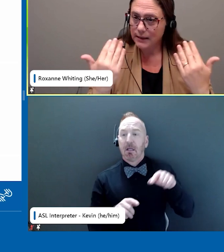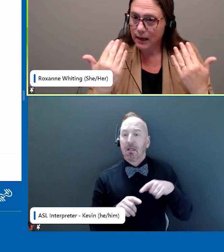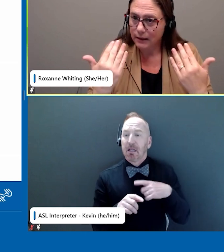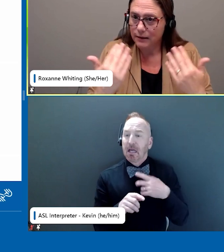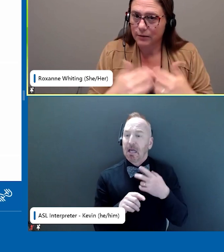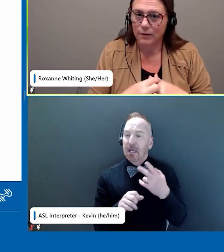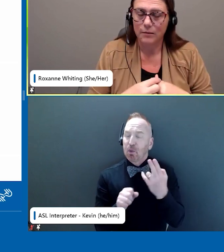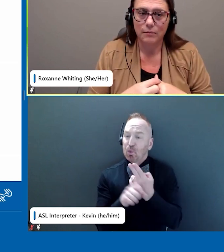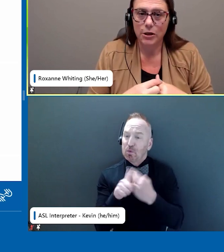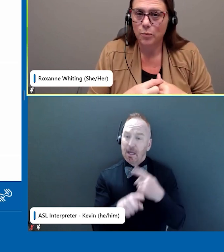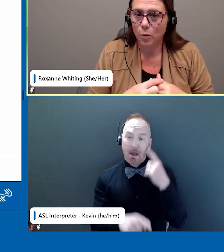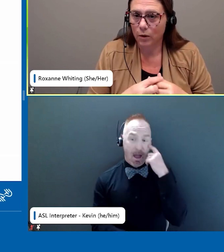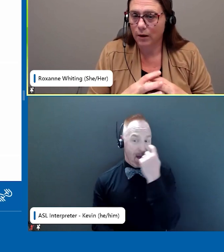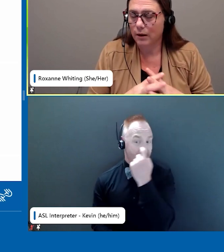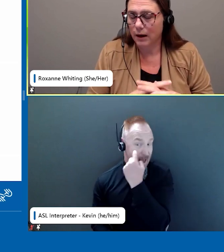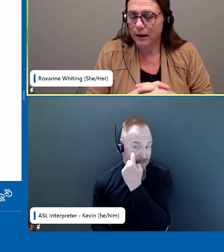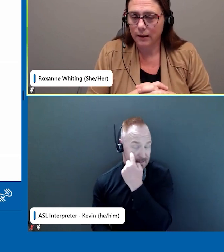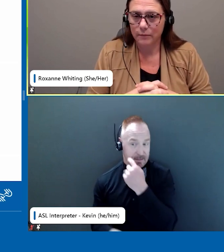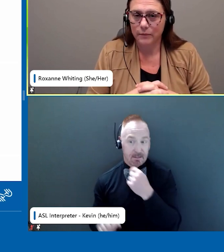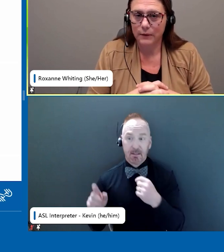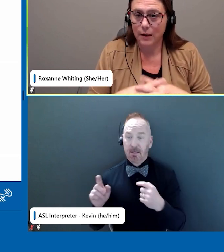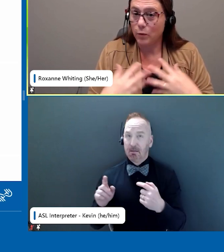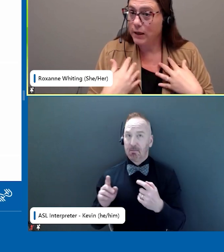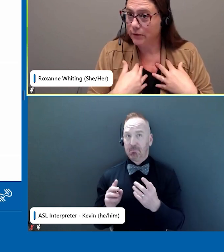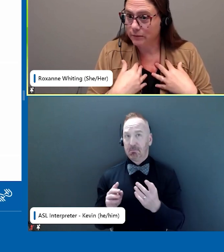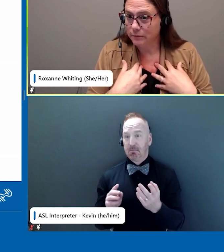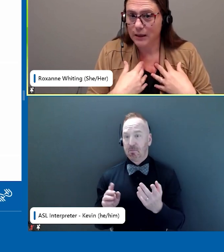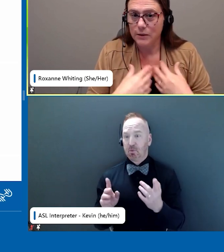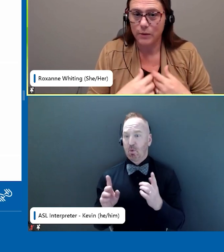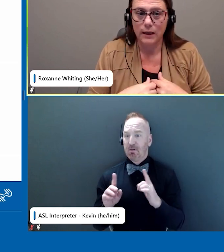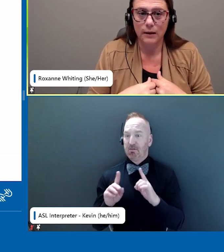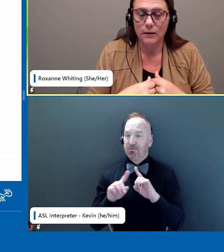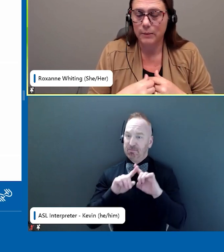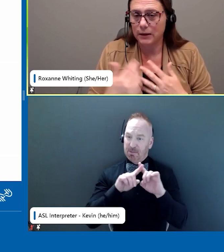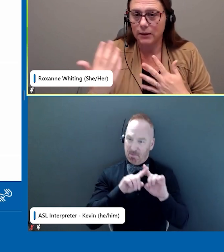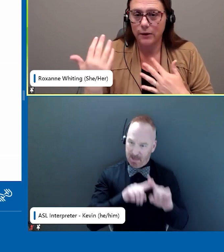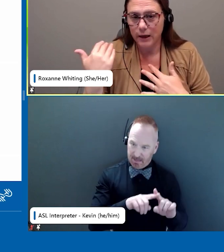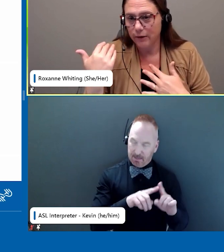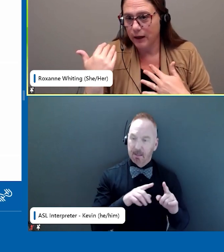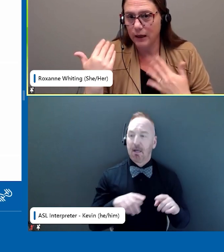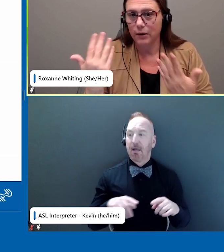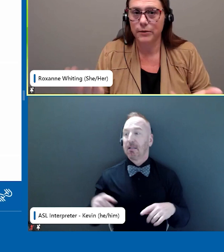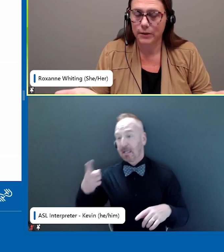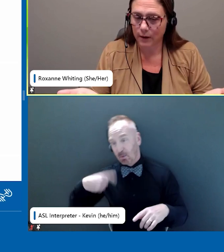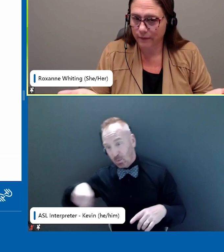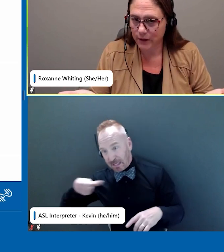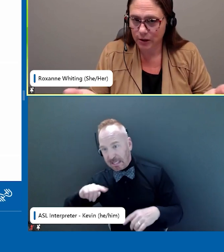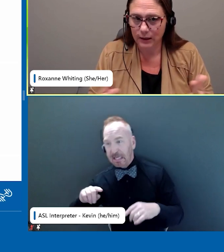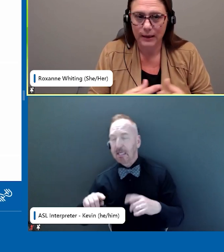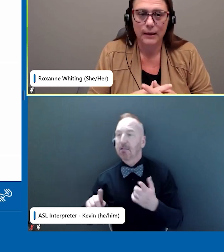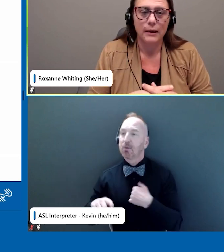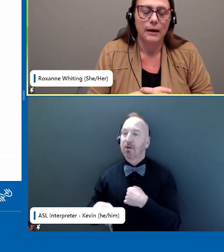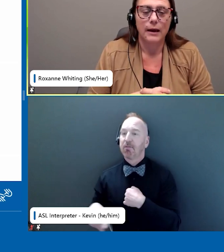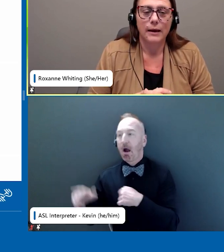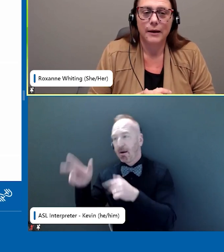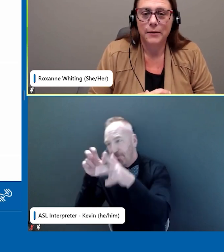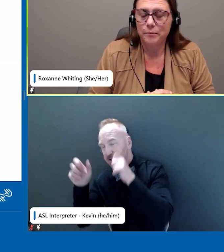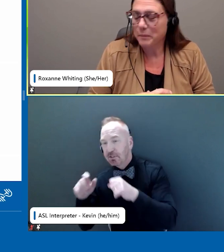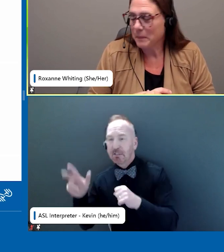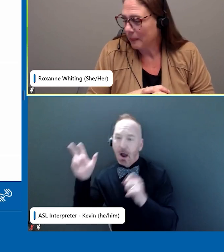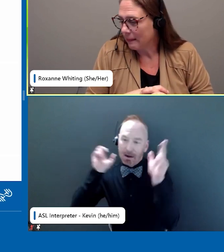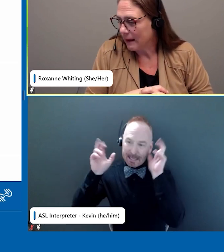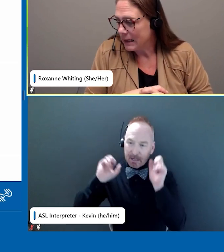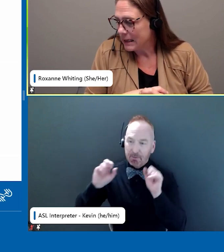their eyesight much more than we do because we can depend on our hearing and also our vision.